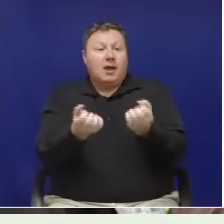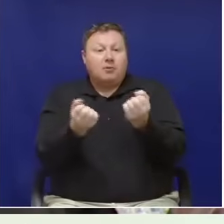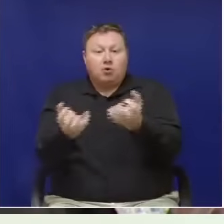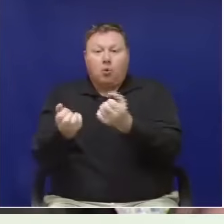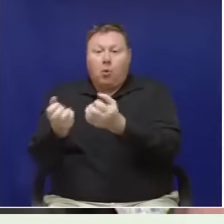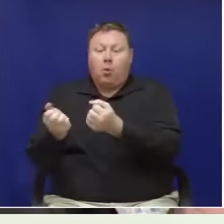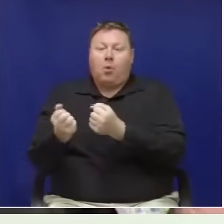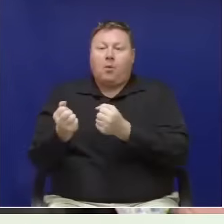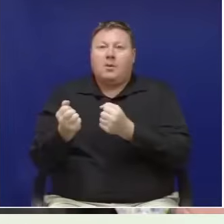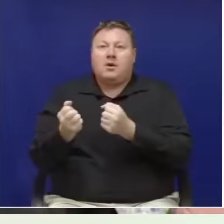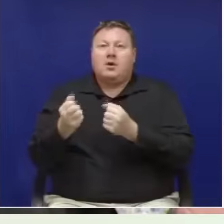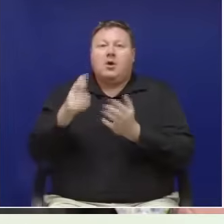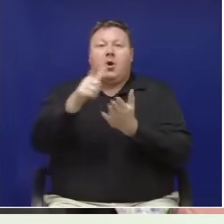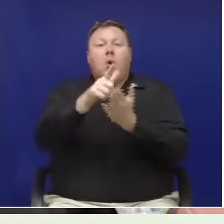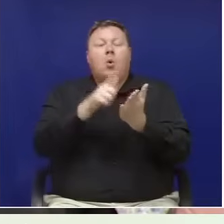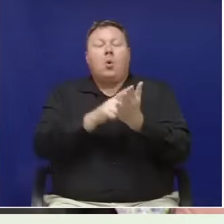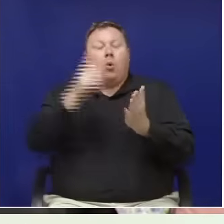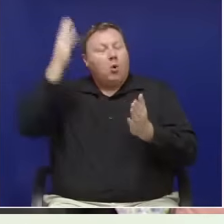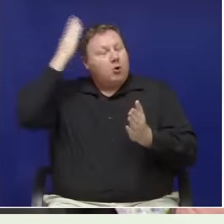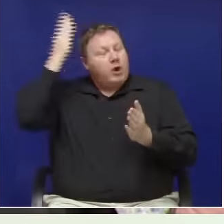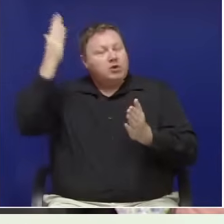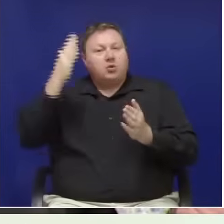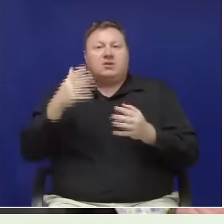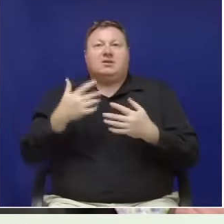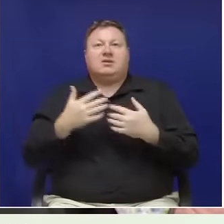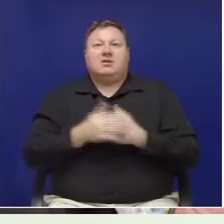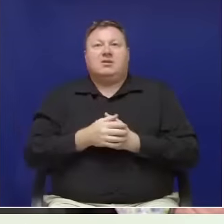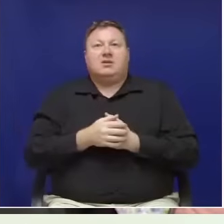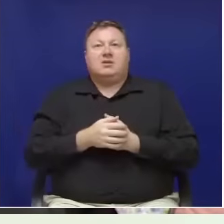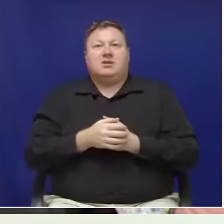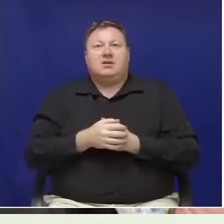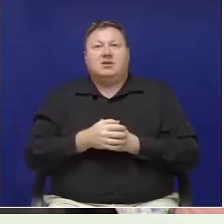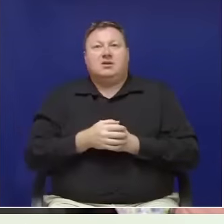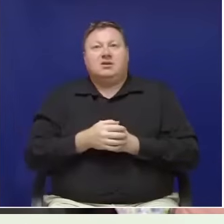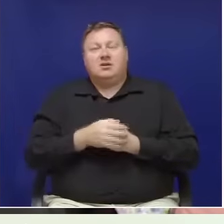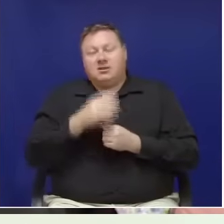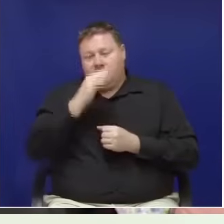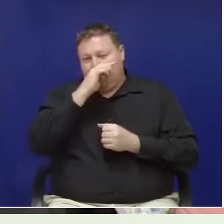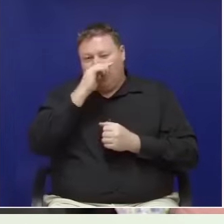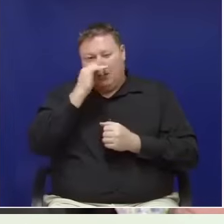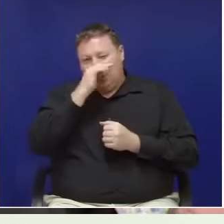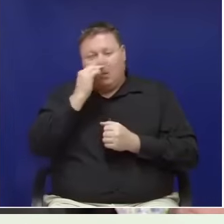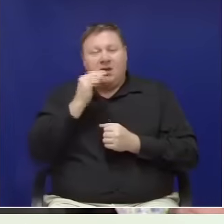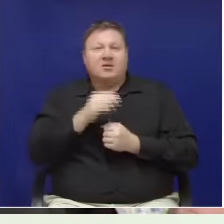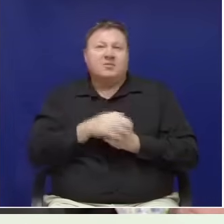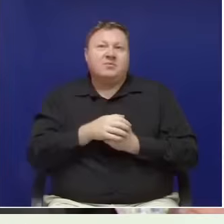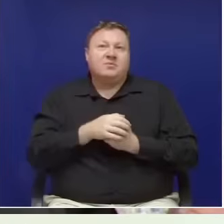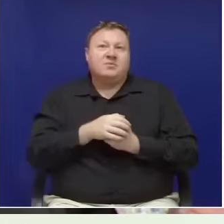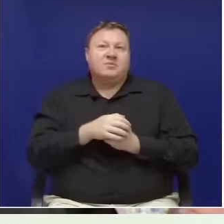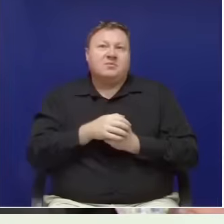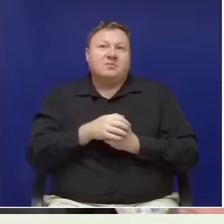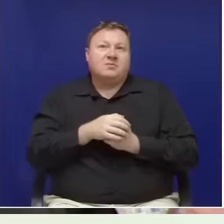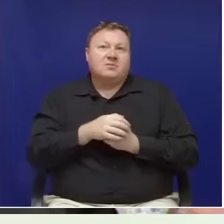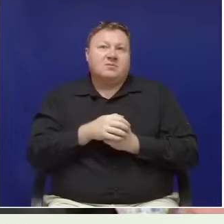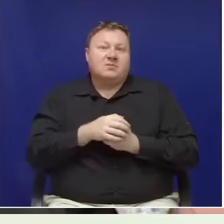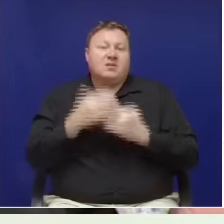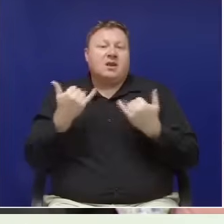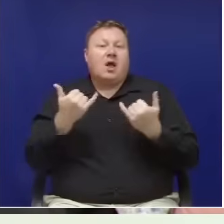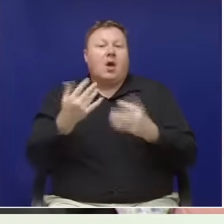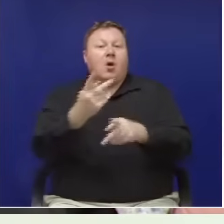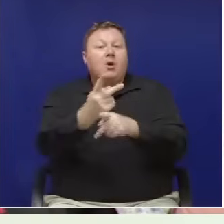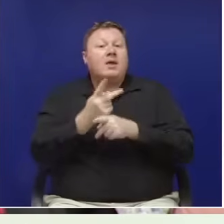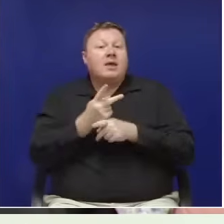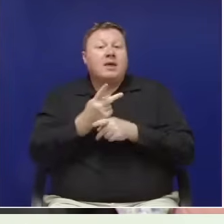law graduates into state entities and departments for training. Now, what is the retention rate? Because what we